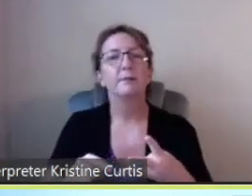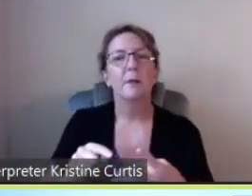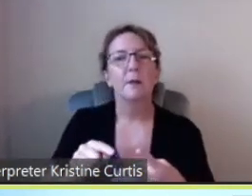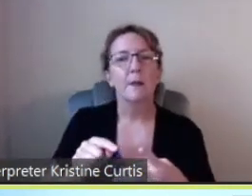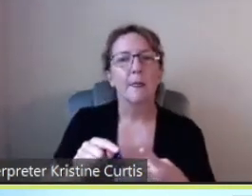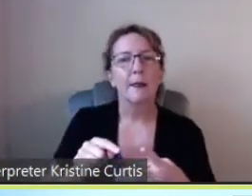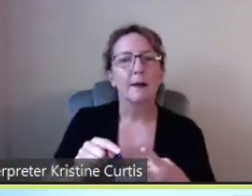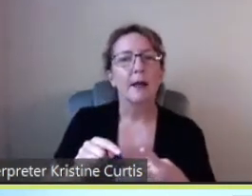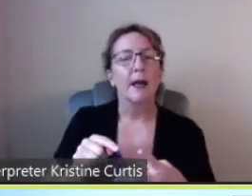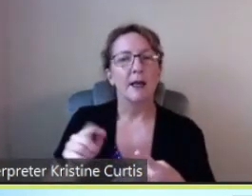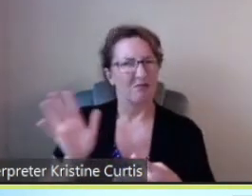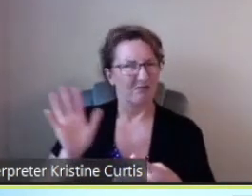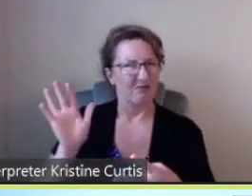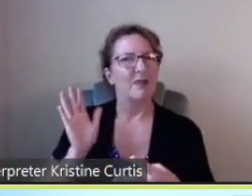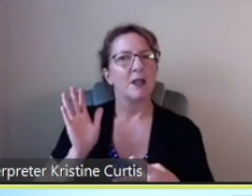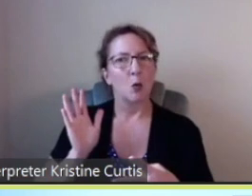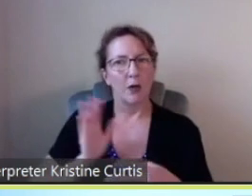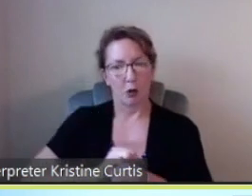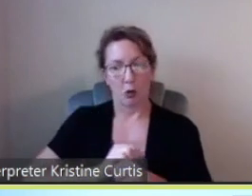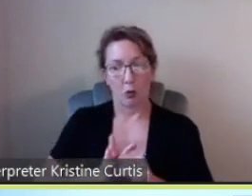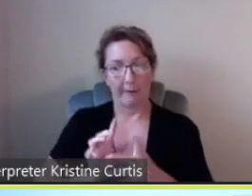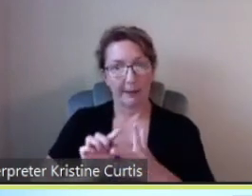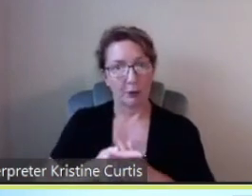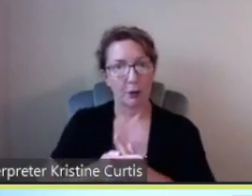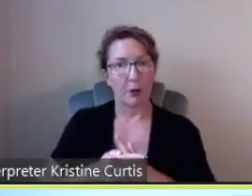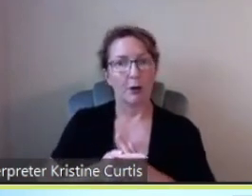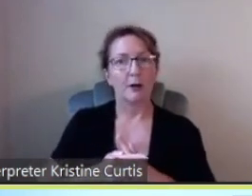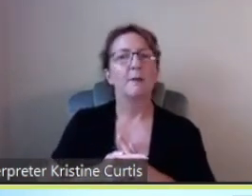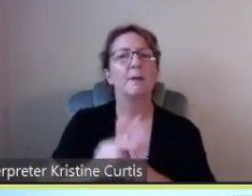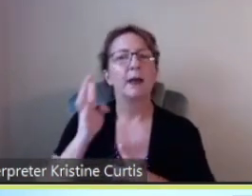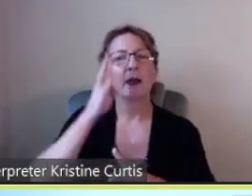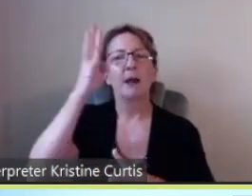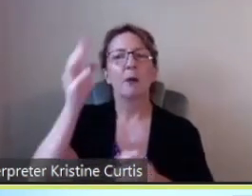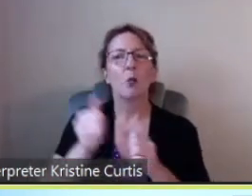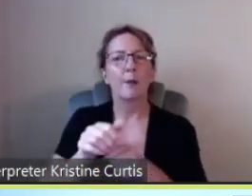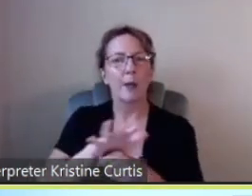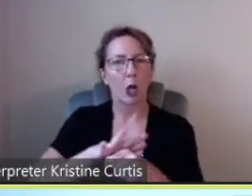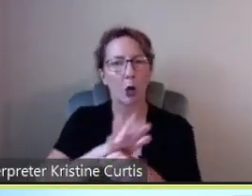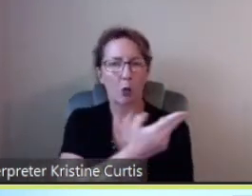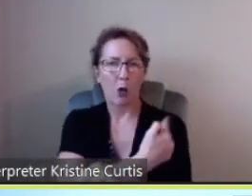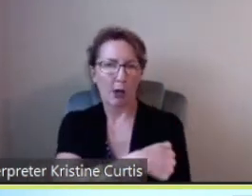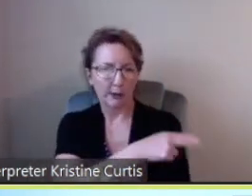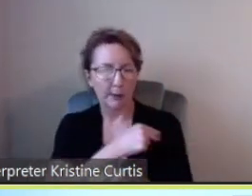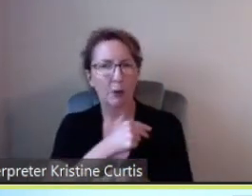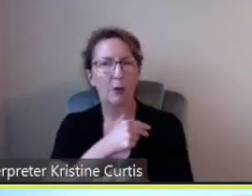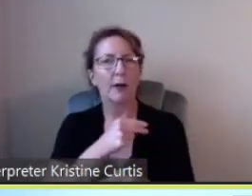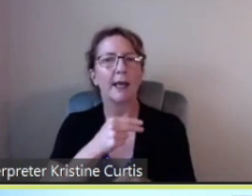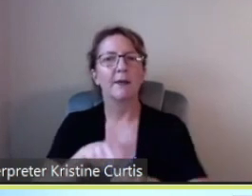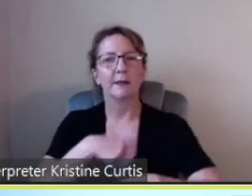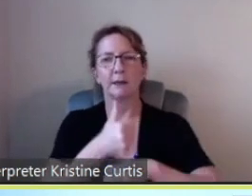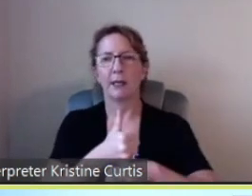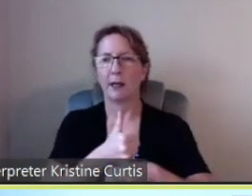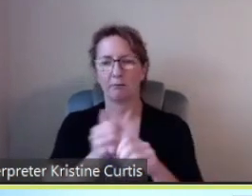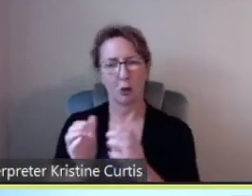early stage of the pandemic, Missouri S&T teamed up with our local hospital, Phelps Health, and formed a joint task force